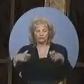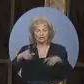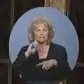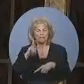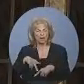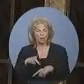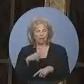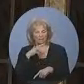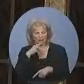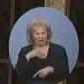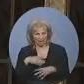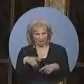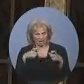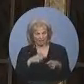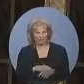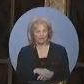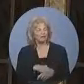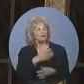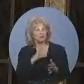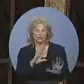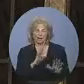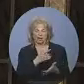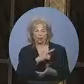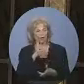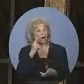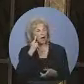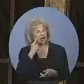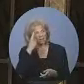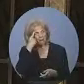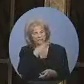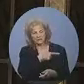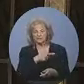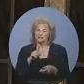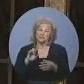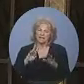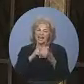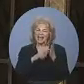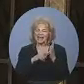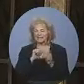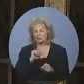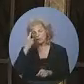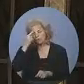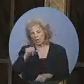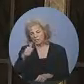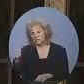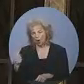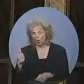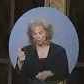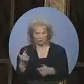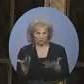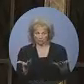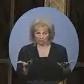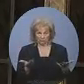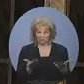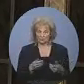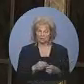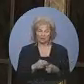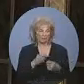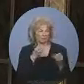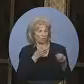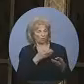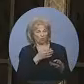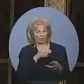Zero tolerance for citizens, queue-jumping for ministers. Now, we know the member was caught and publicly spanked. But will this government